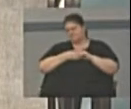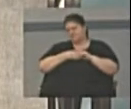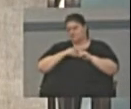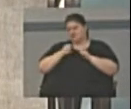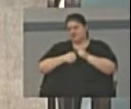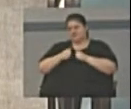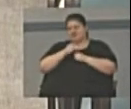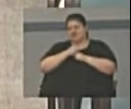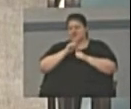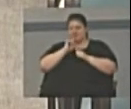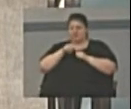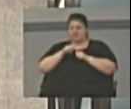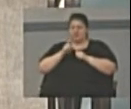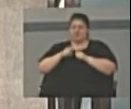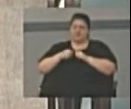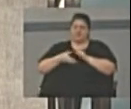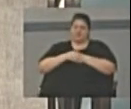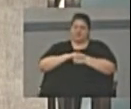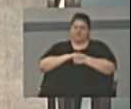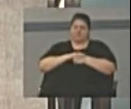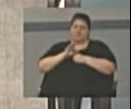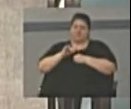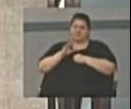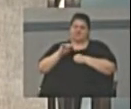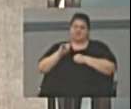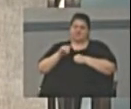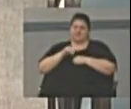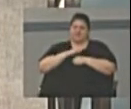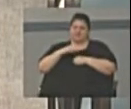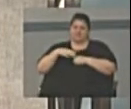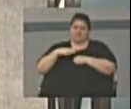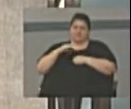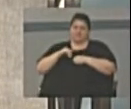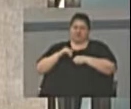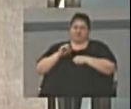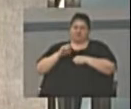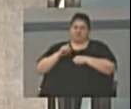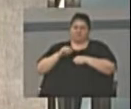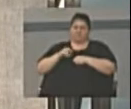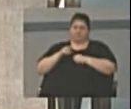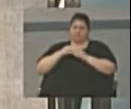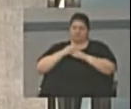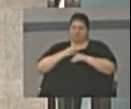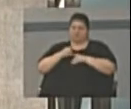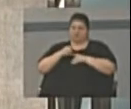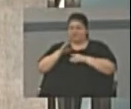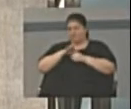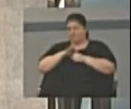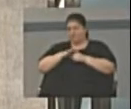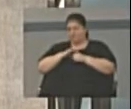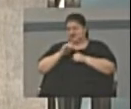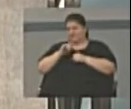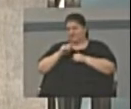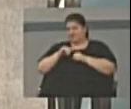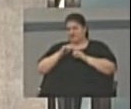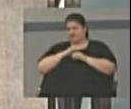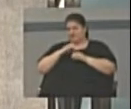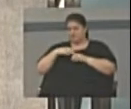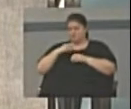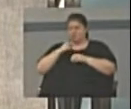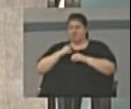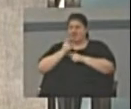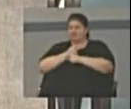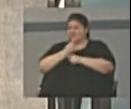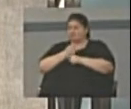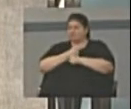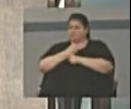executive orders may be overridden by the city council by a supermajority vote of the city council at any regular mayor and city